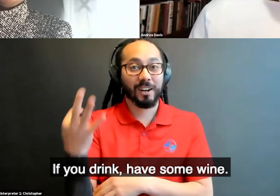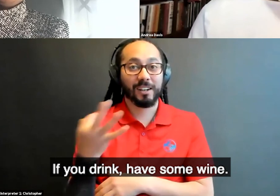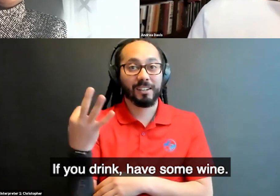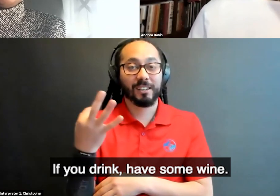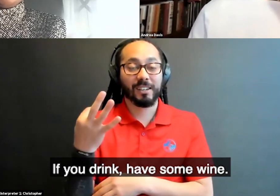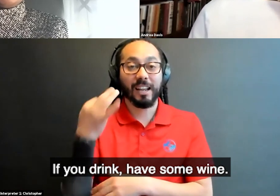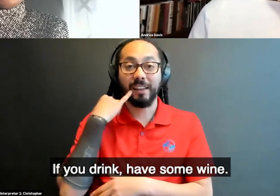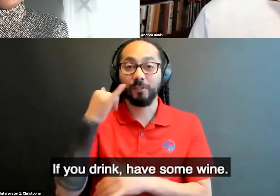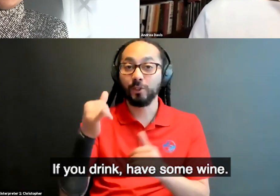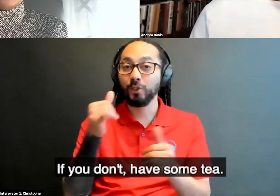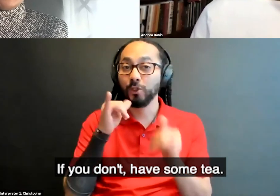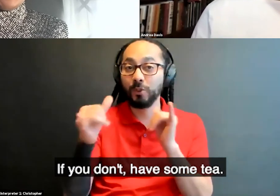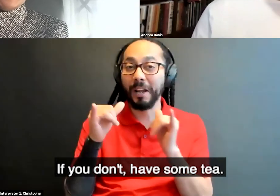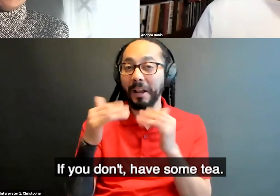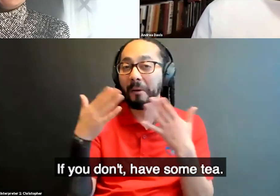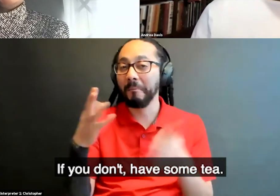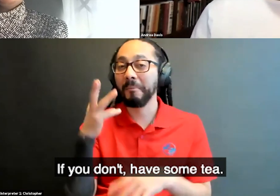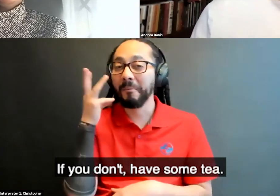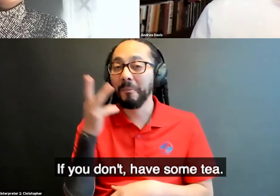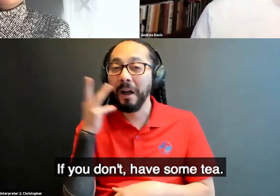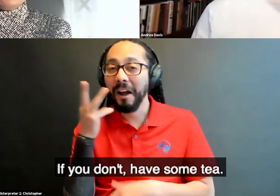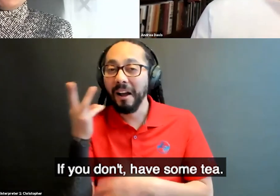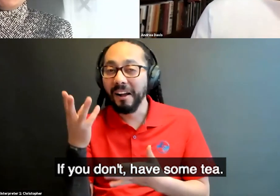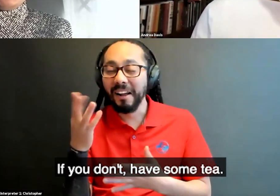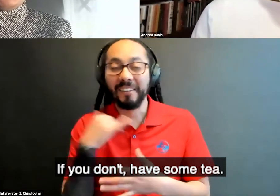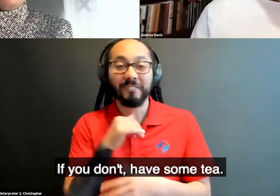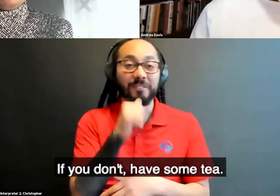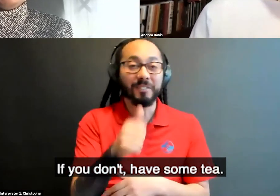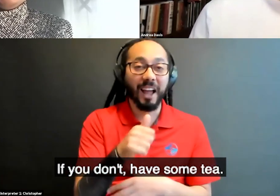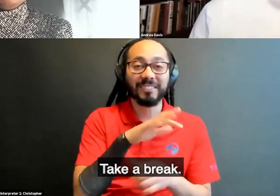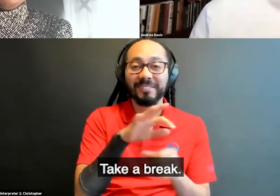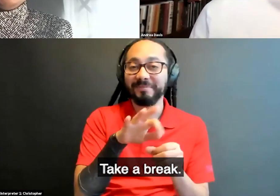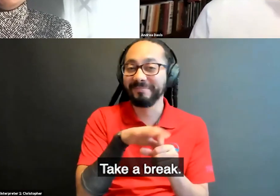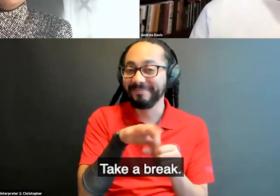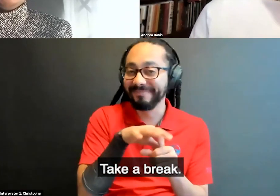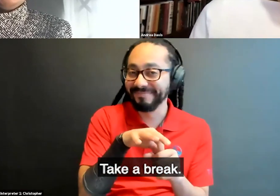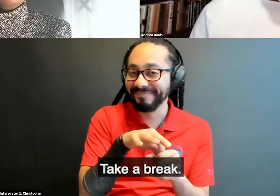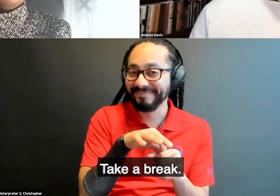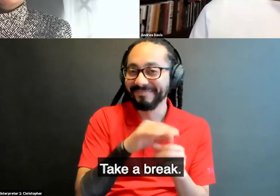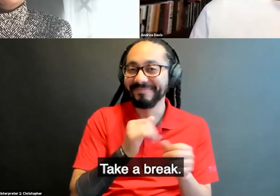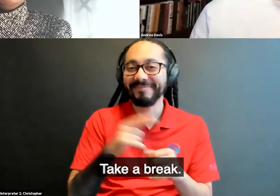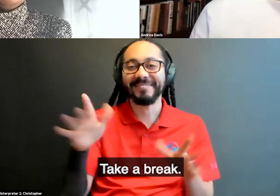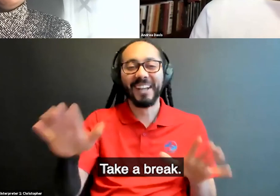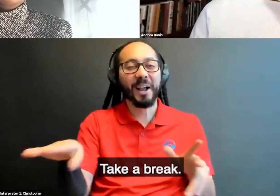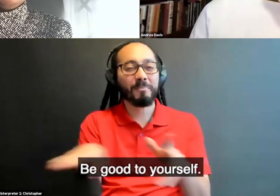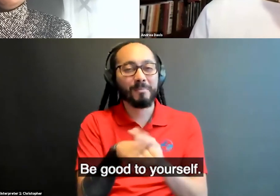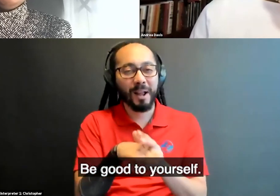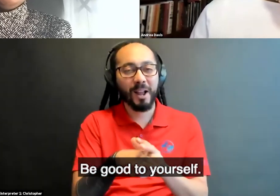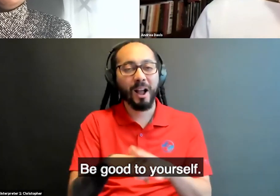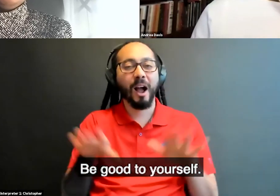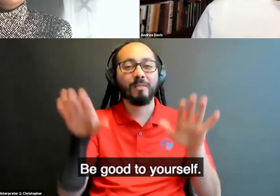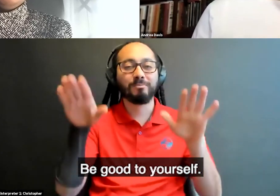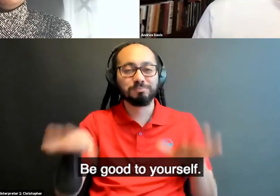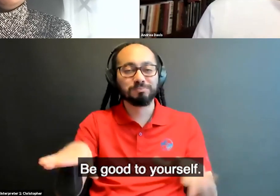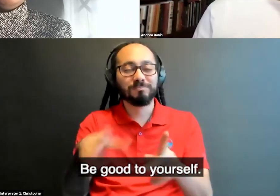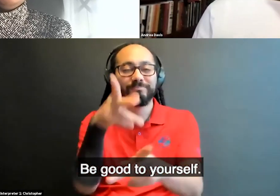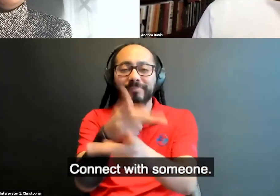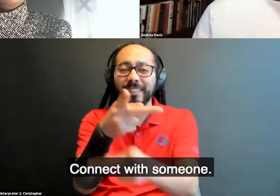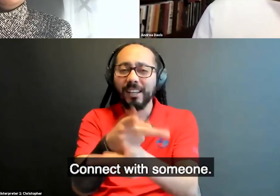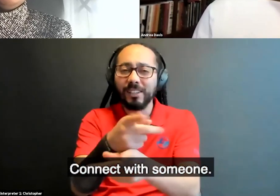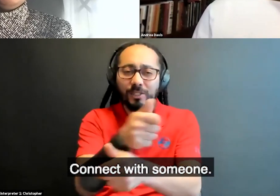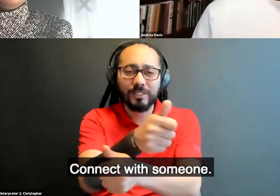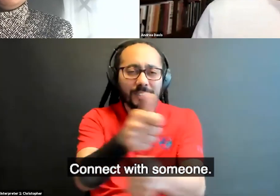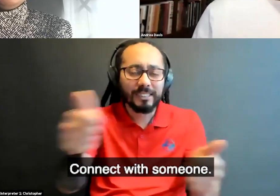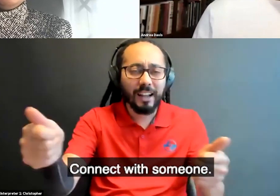drink, have some wine. If you don't, have some tea, take a break, be good to yourself, connect